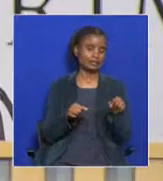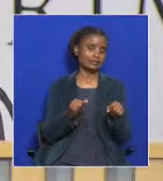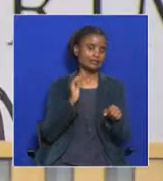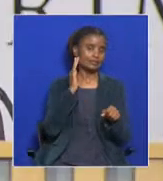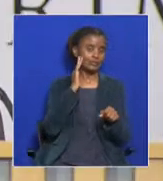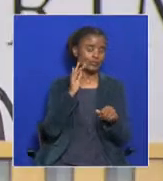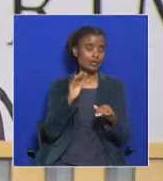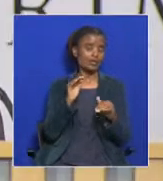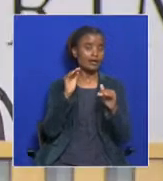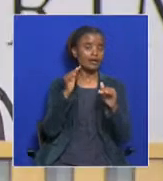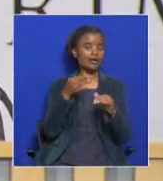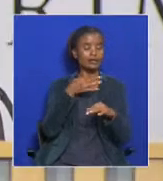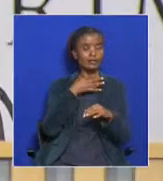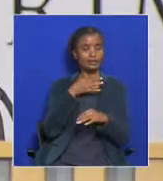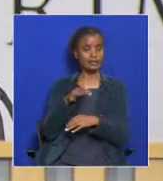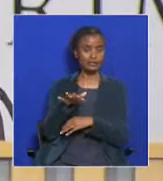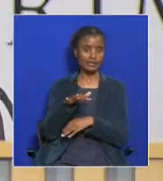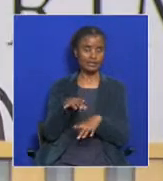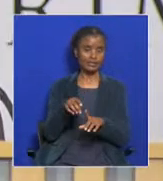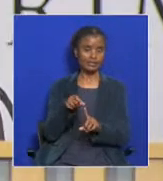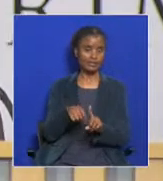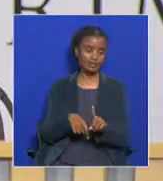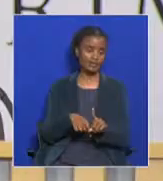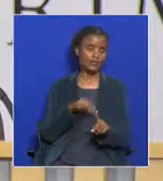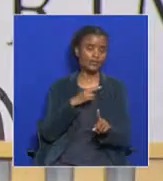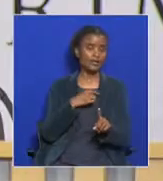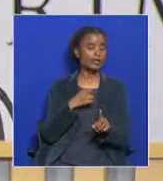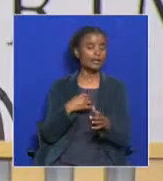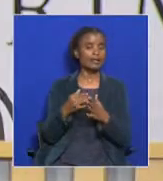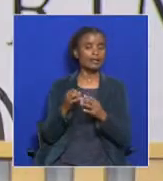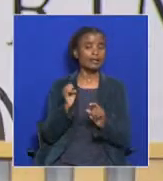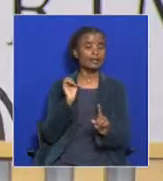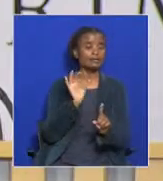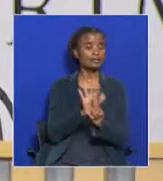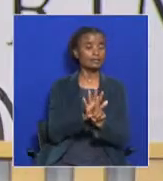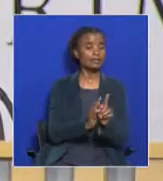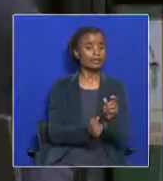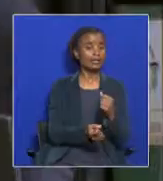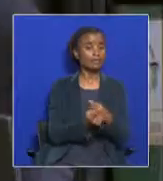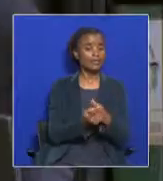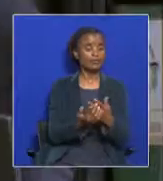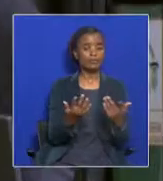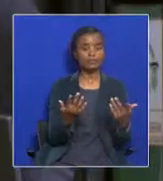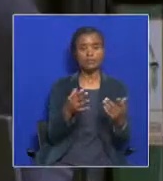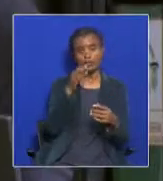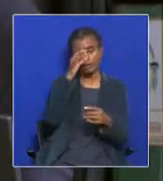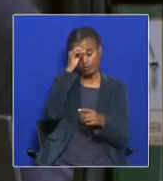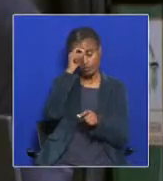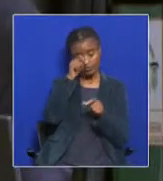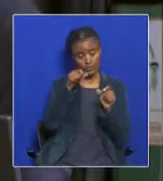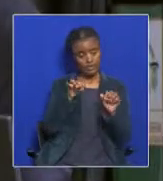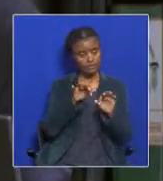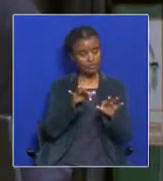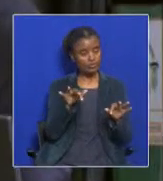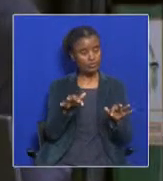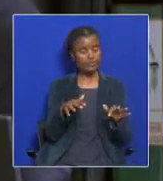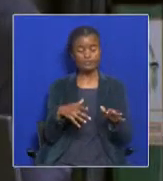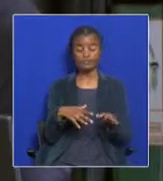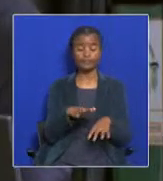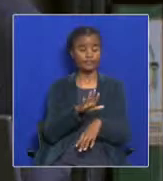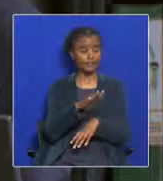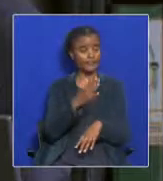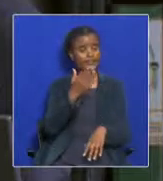I'm saying every attack that ever happened, either on police for even You know, people who deal